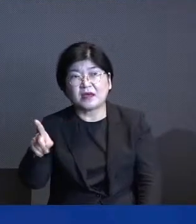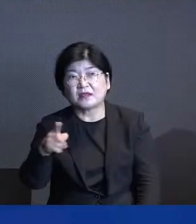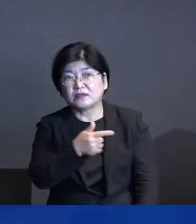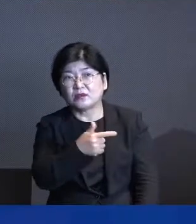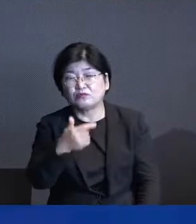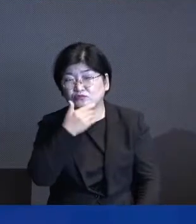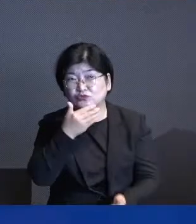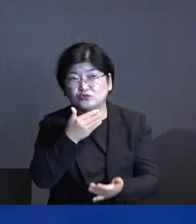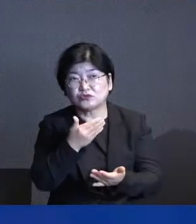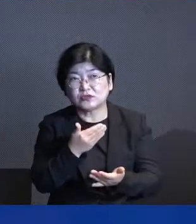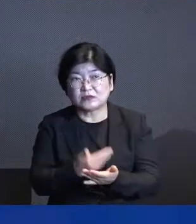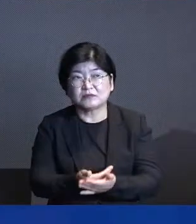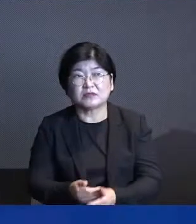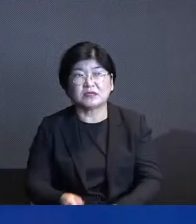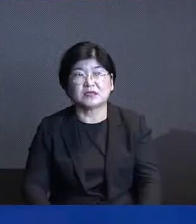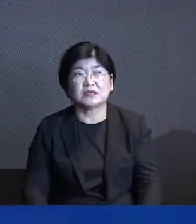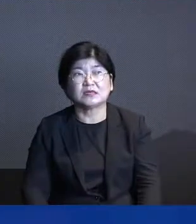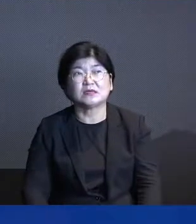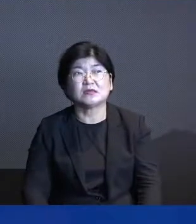So